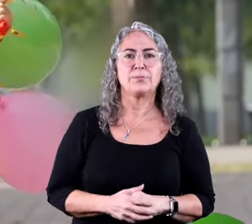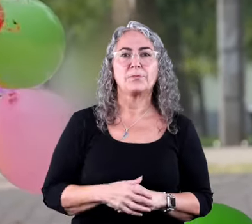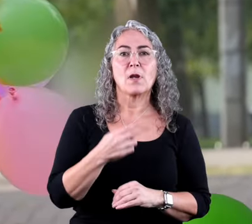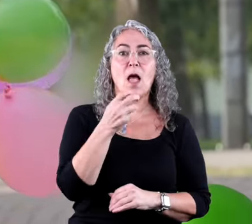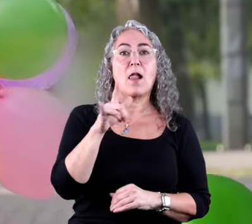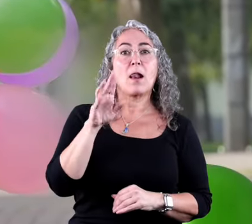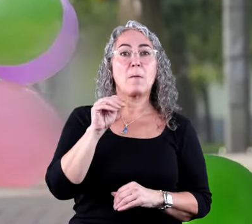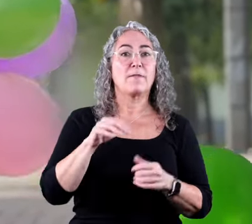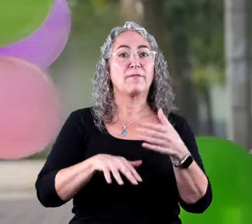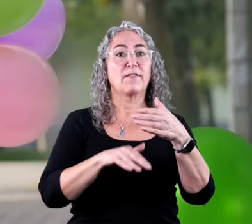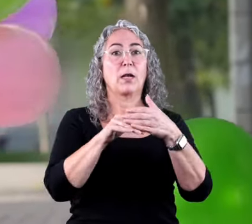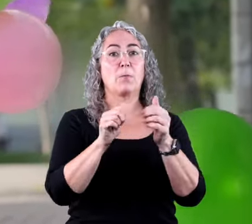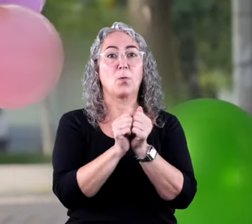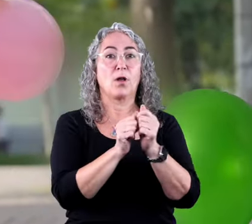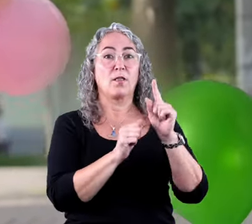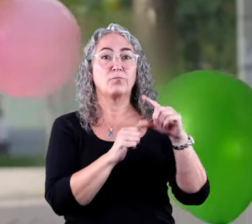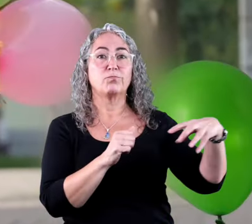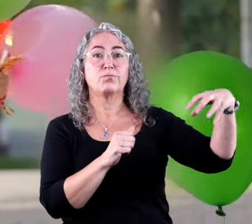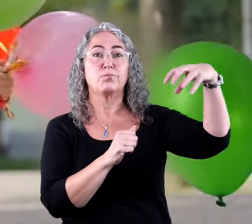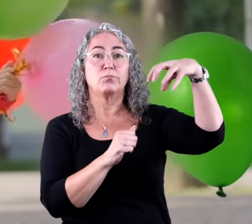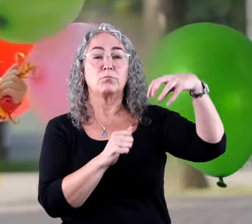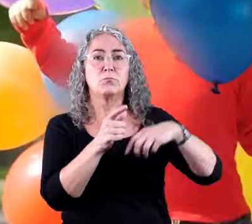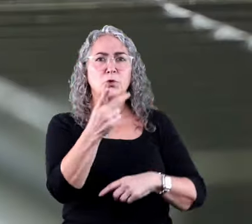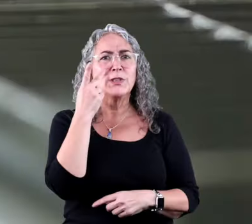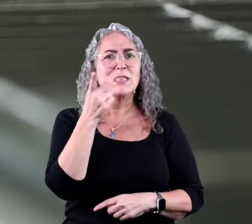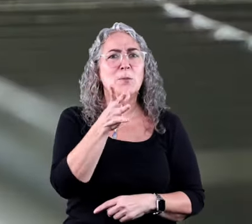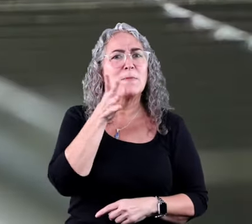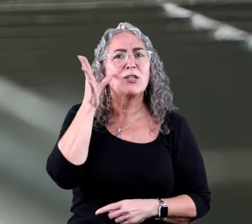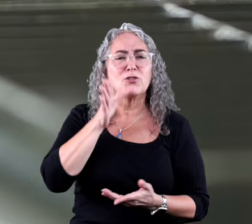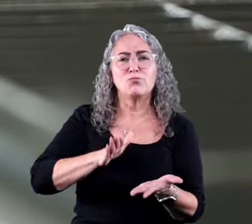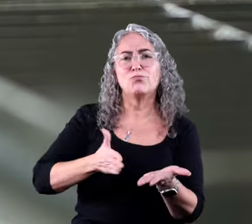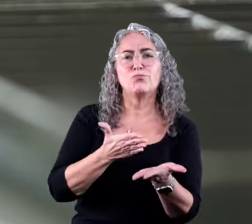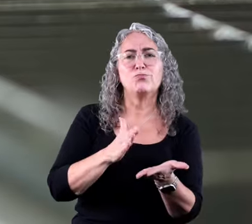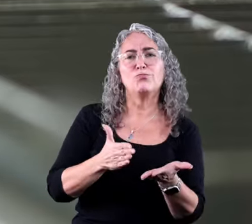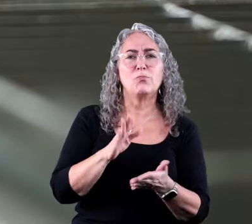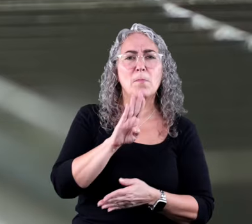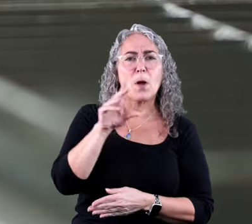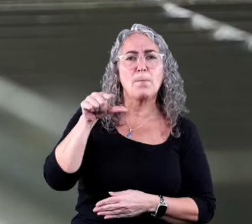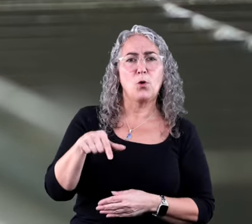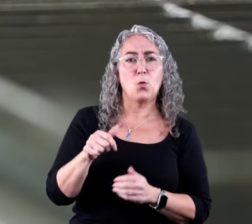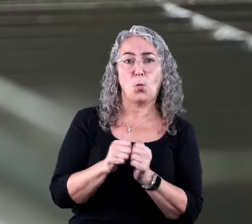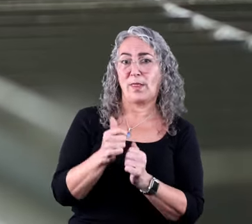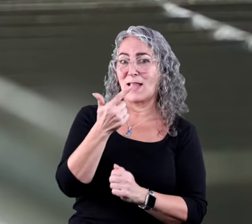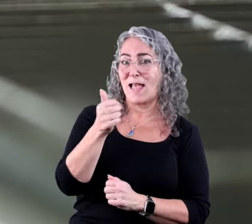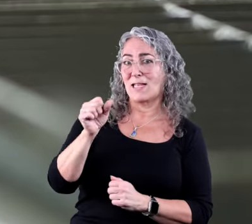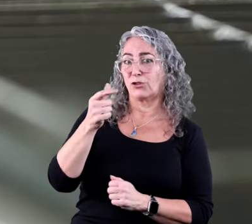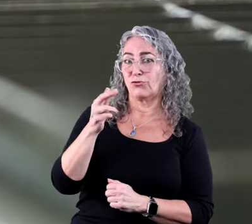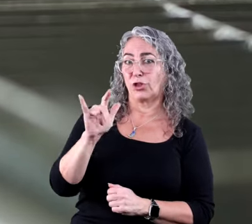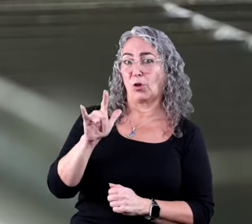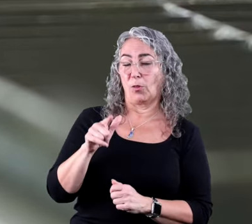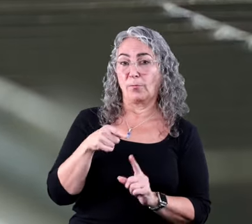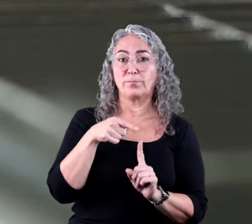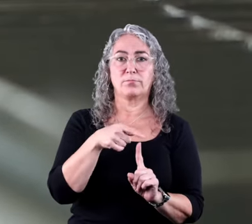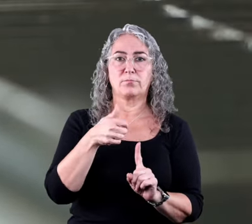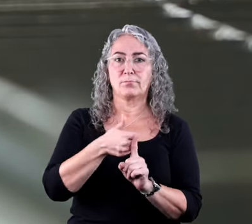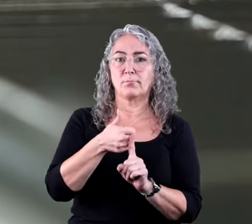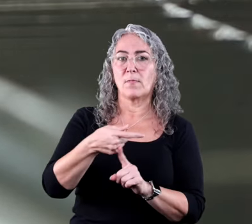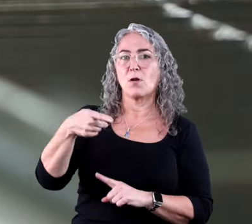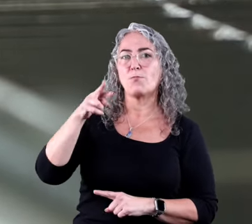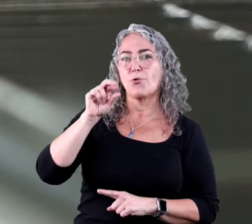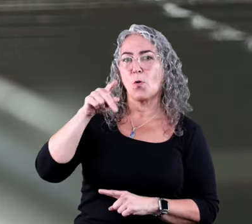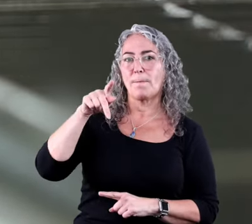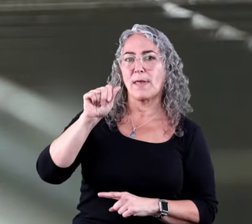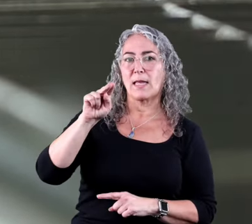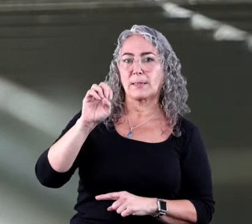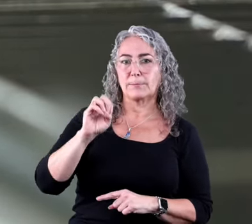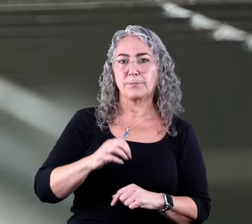a helium-filled balloon floats upward. If you've ever seen your parents cooking barbecue on a gas grill, the gas they're